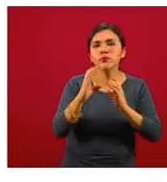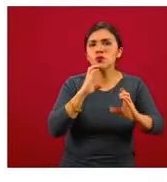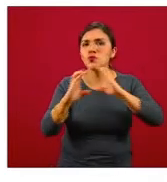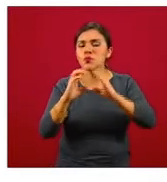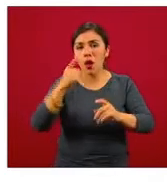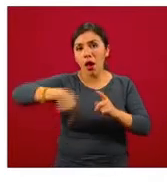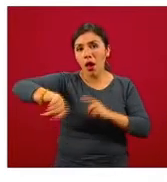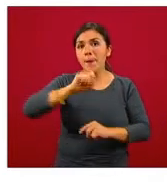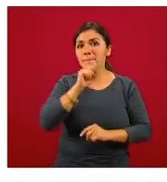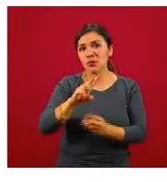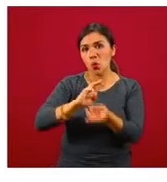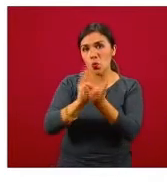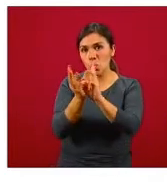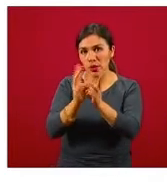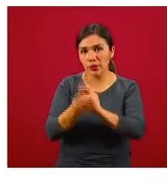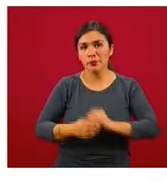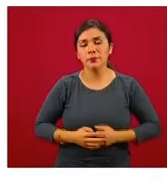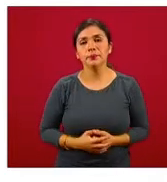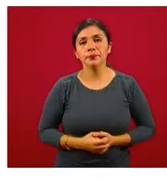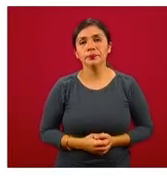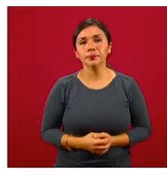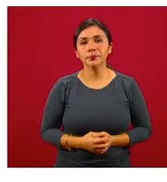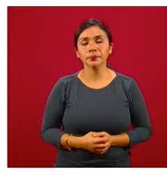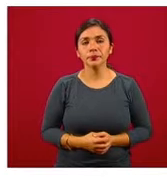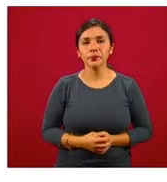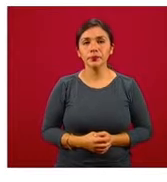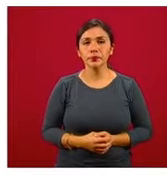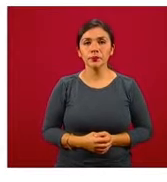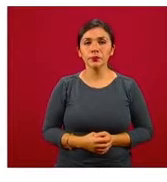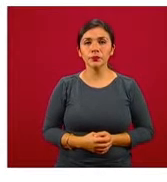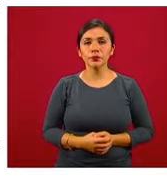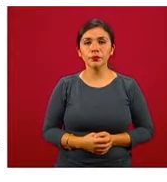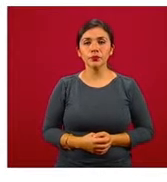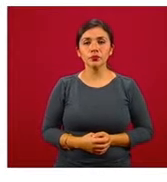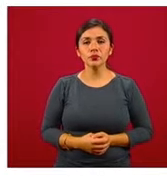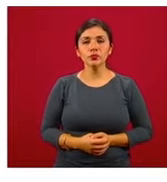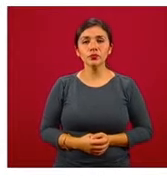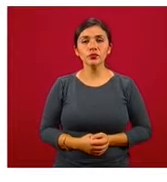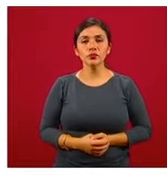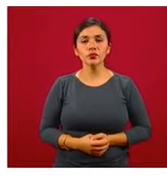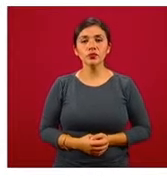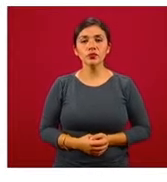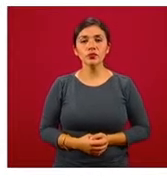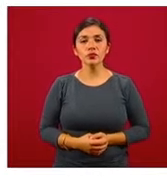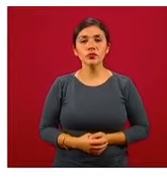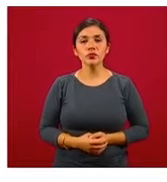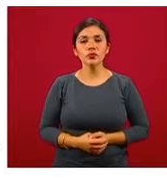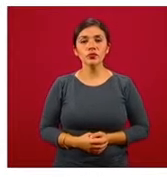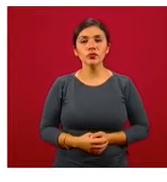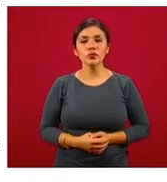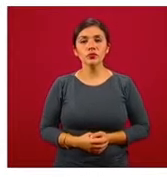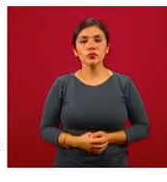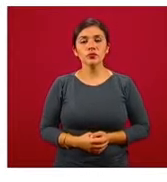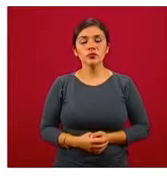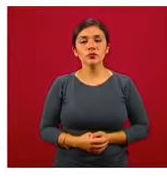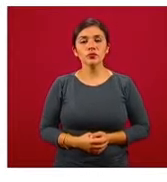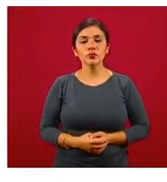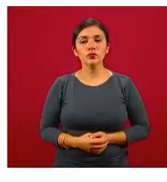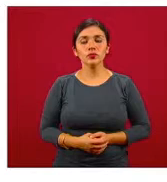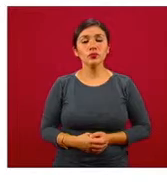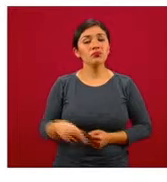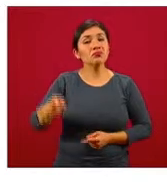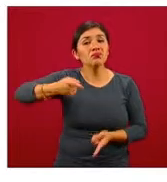que se reciben de los percentage of over mensajes. La siguiente, 70% por with favor. her messages and answers. El impacto The que tenemos impact en